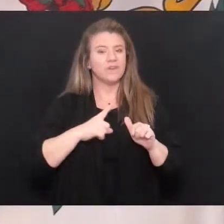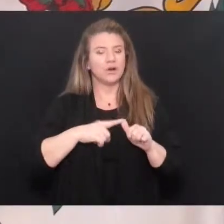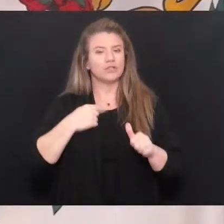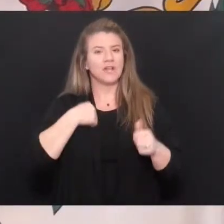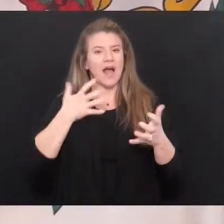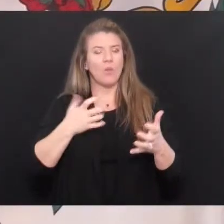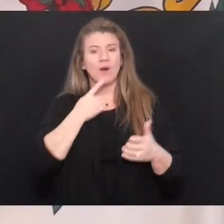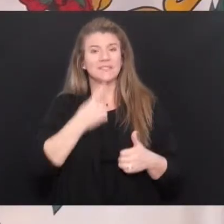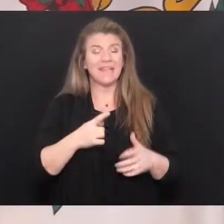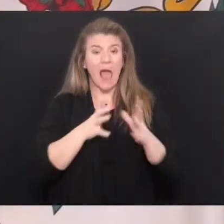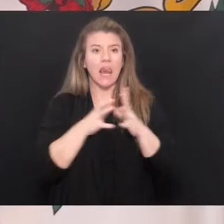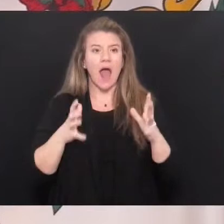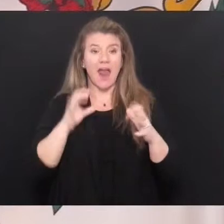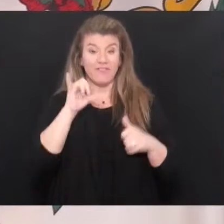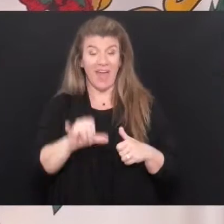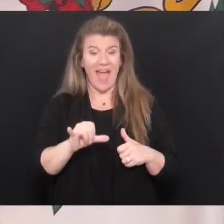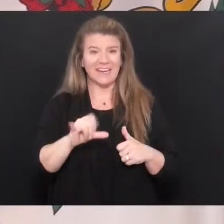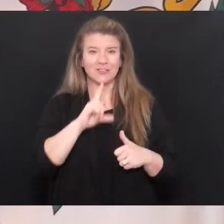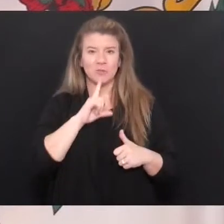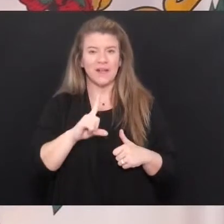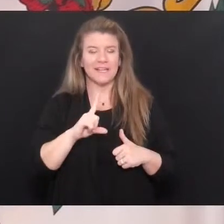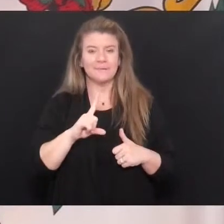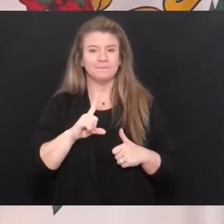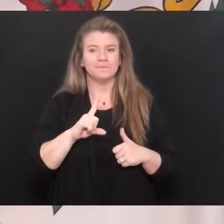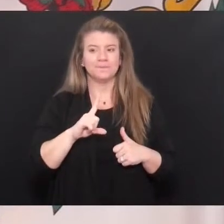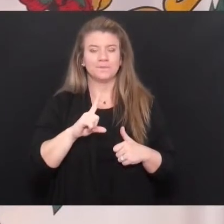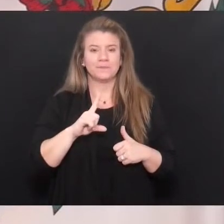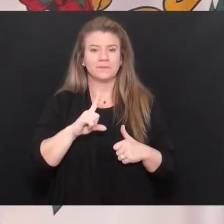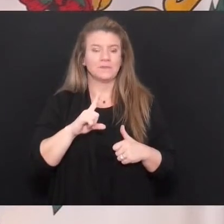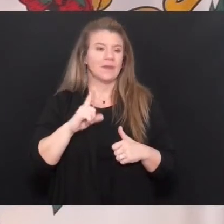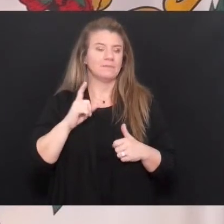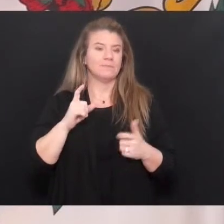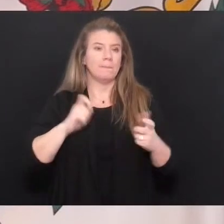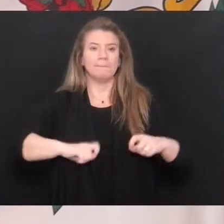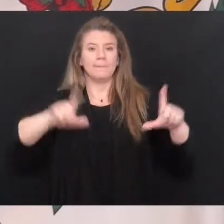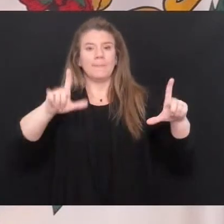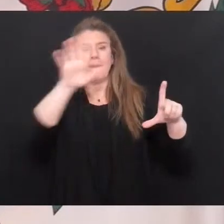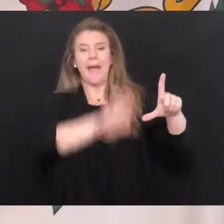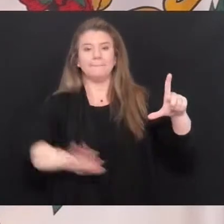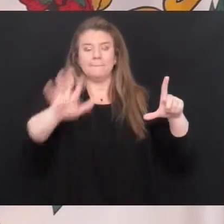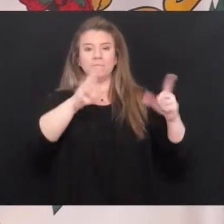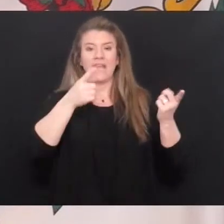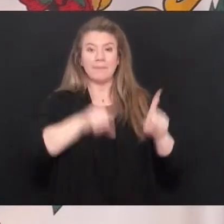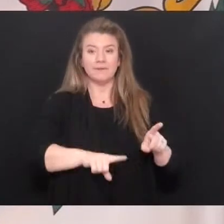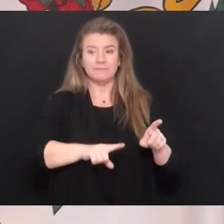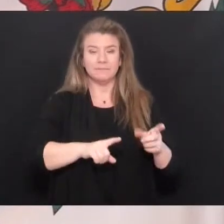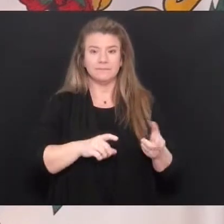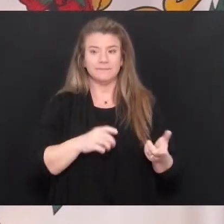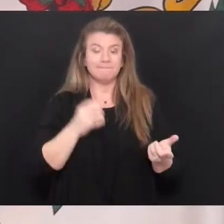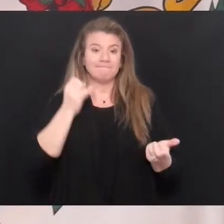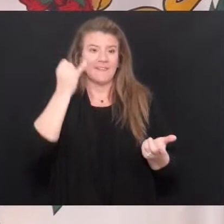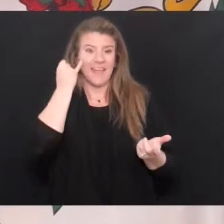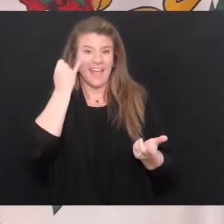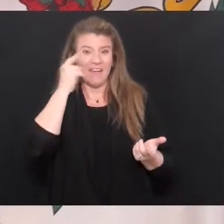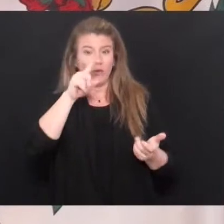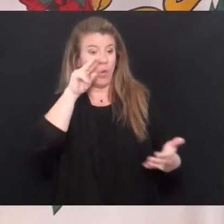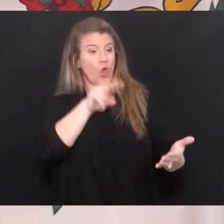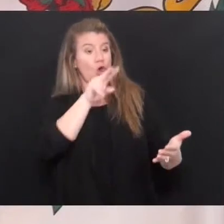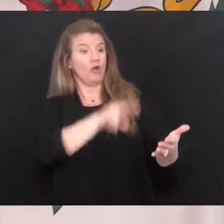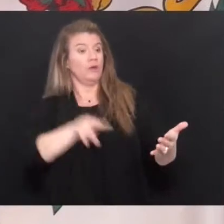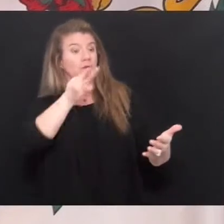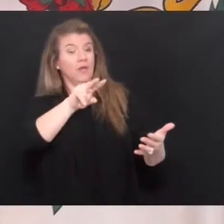you know, a lot of it, Phil, is nothing but math. I mean, you know, if you're fair again and you look,